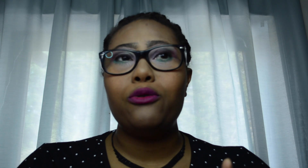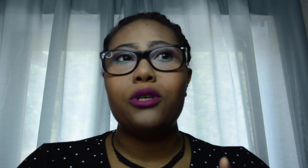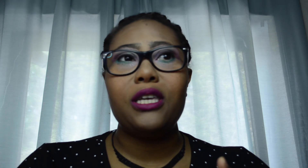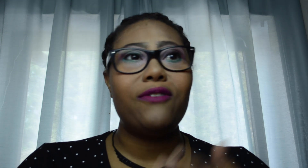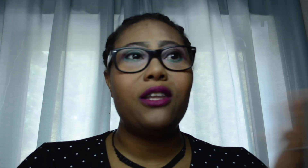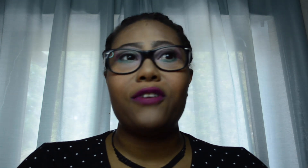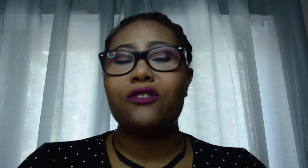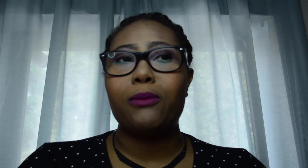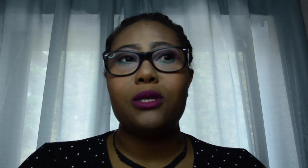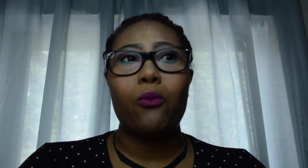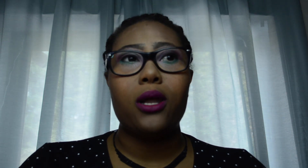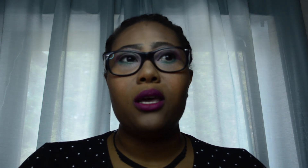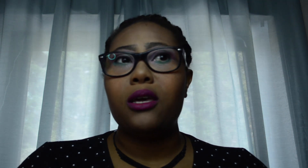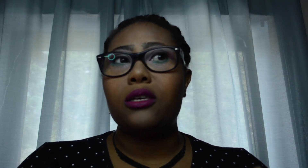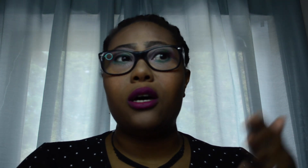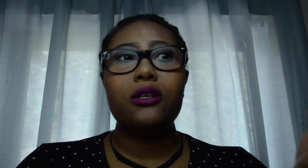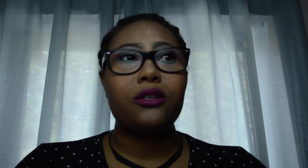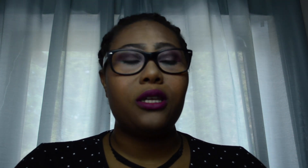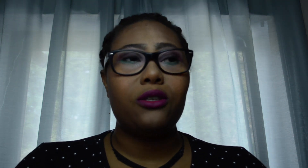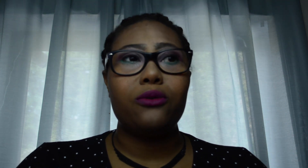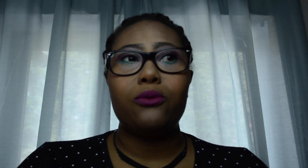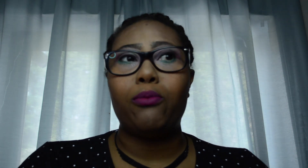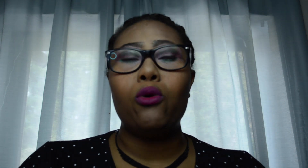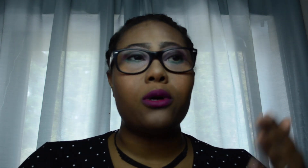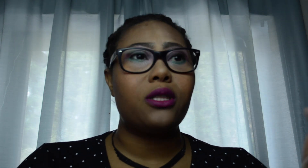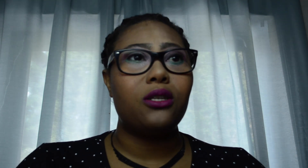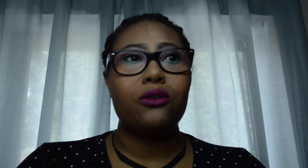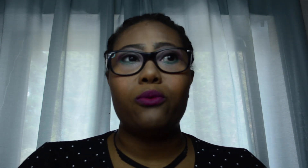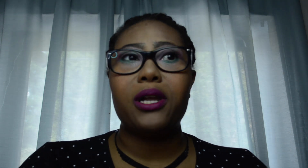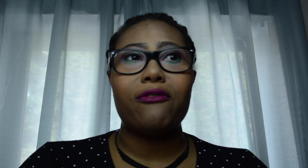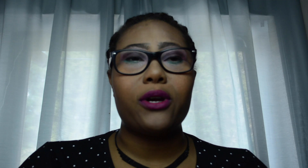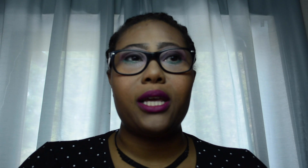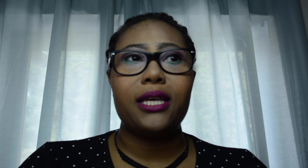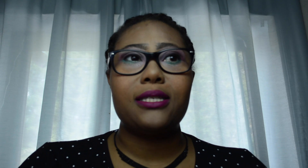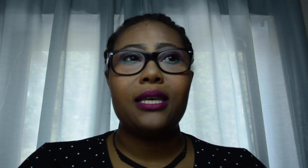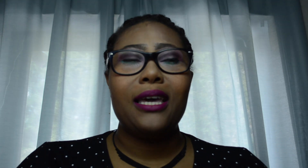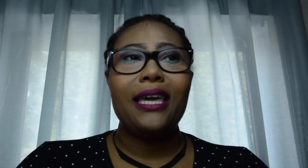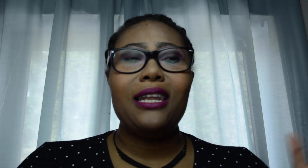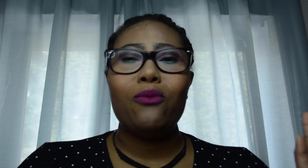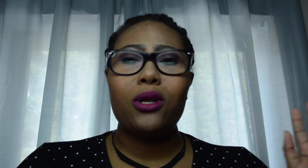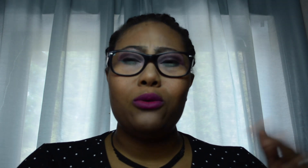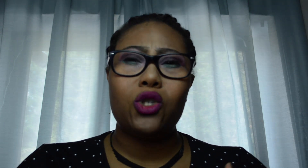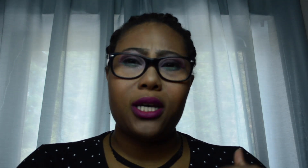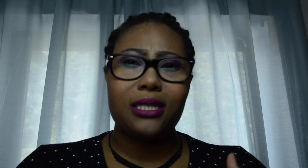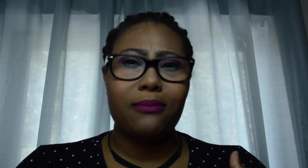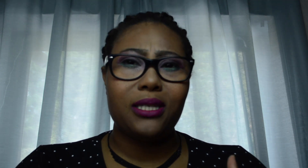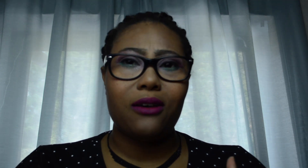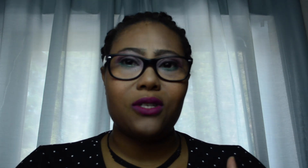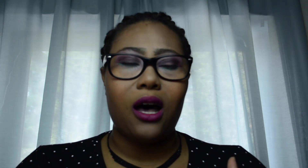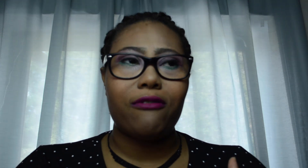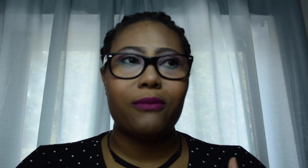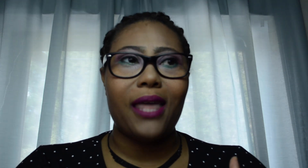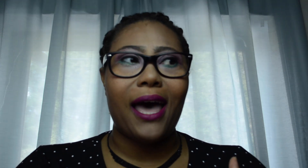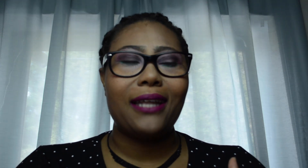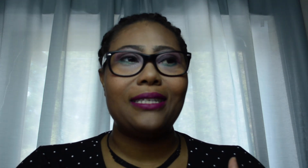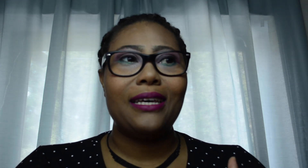new, even if it's from someone younger than you, poorer than you, whatever it is. Anyone who shuts themselves